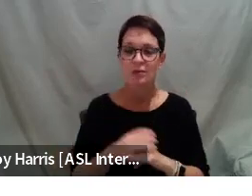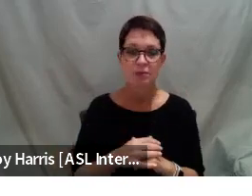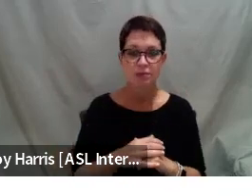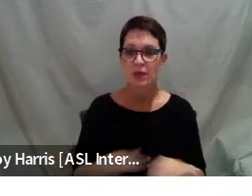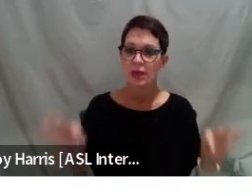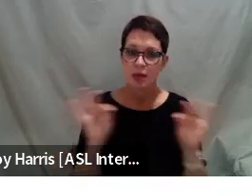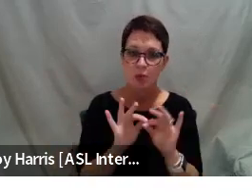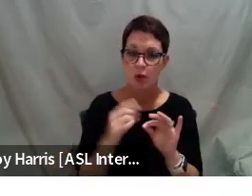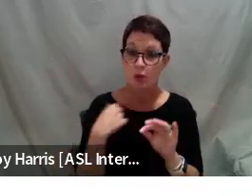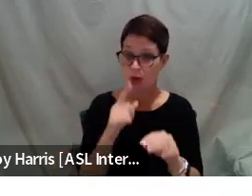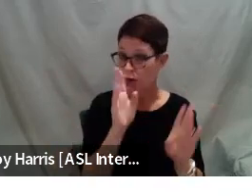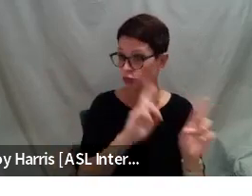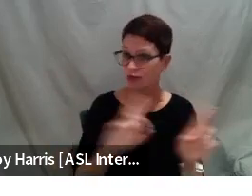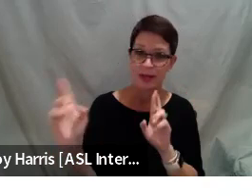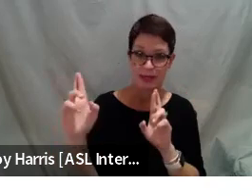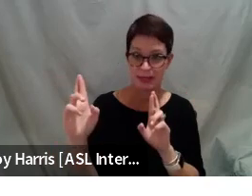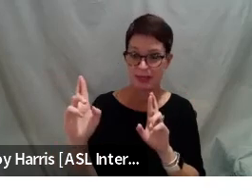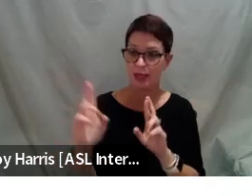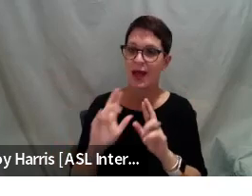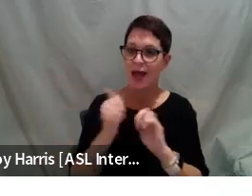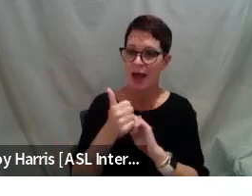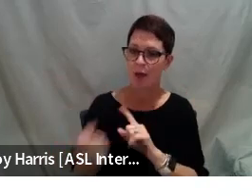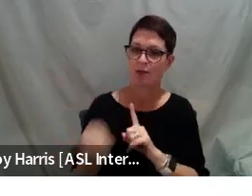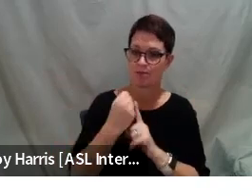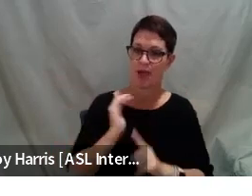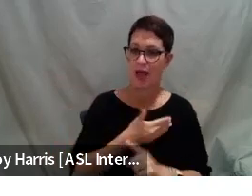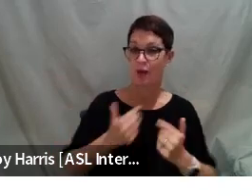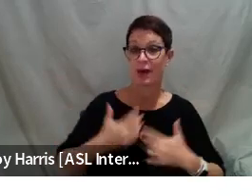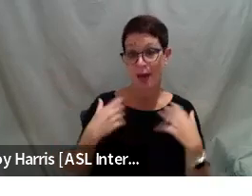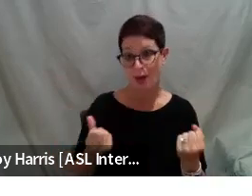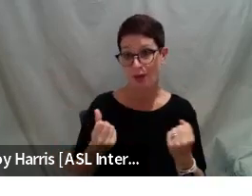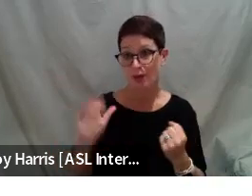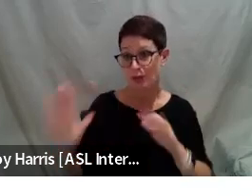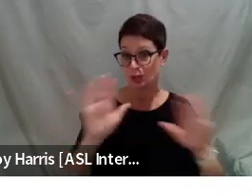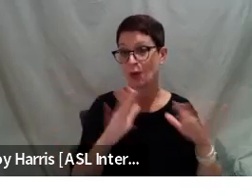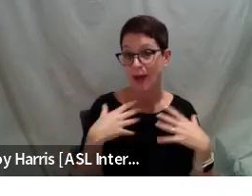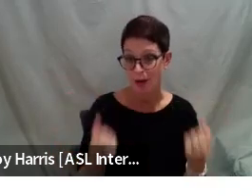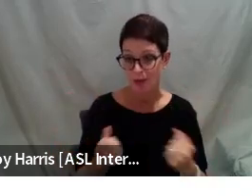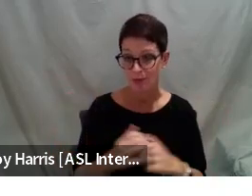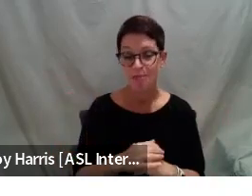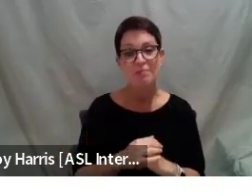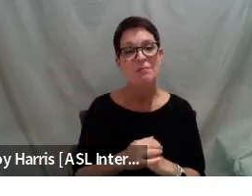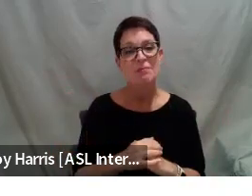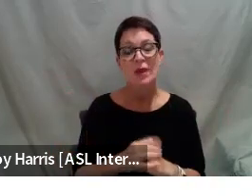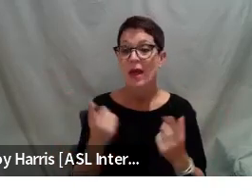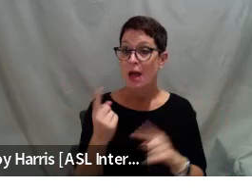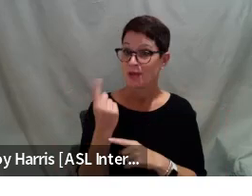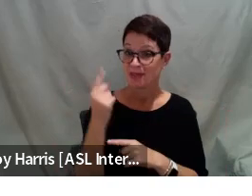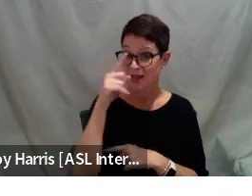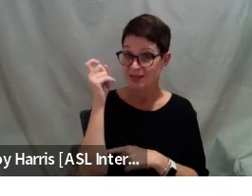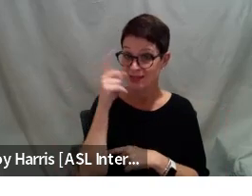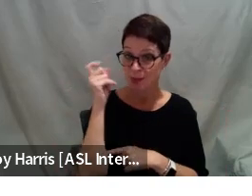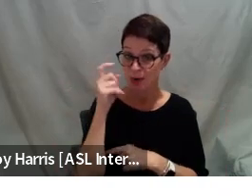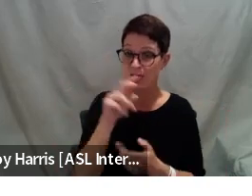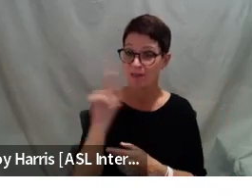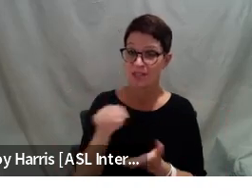be prepared on how that will affect our health. Last summer alone, Philadelphia